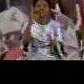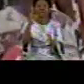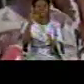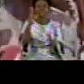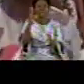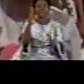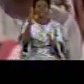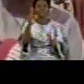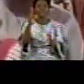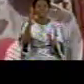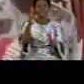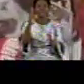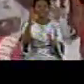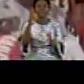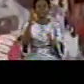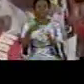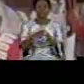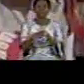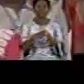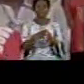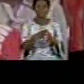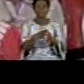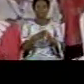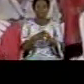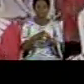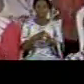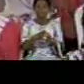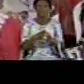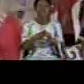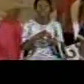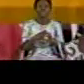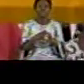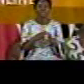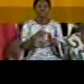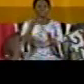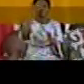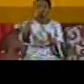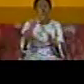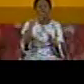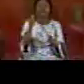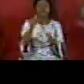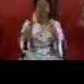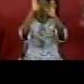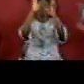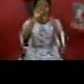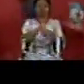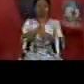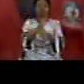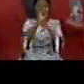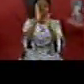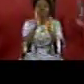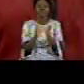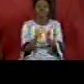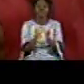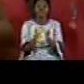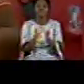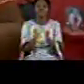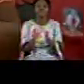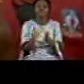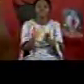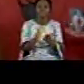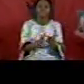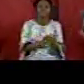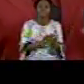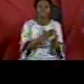are. Waymaker, miracle worker, promise keeper, light in the darkness.